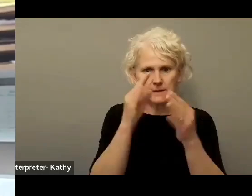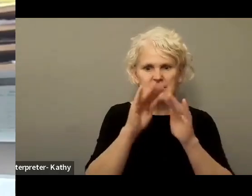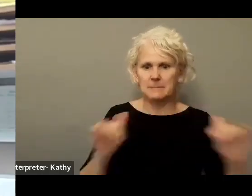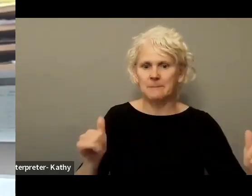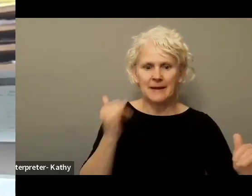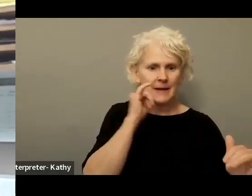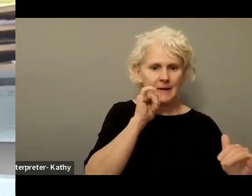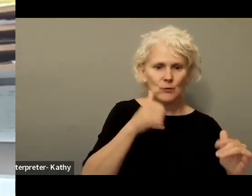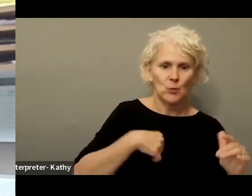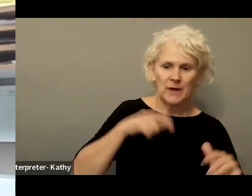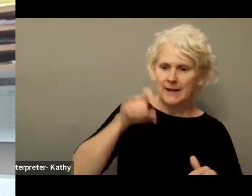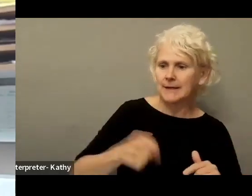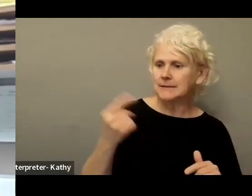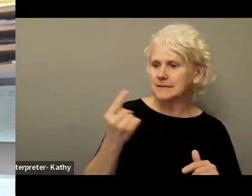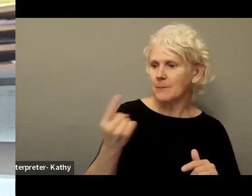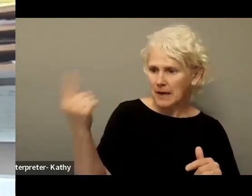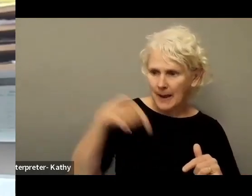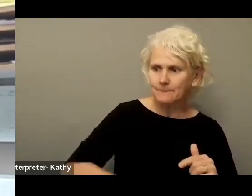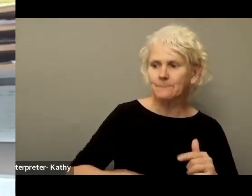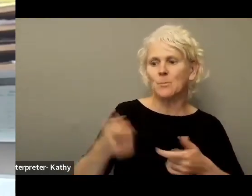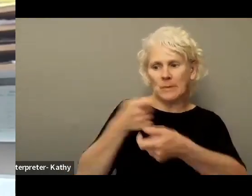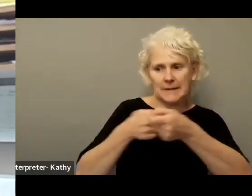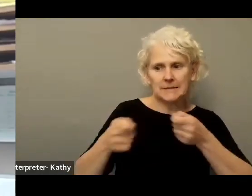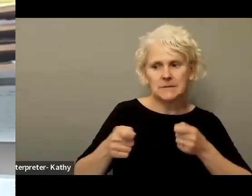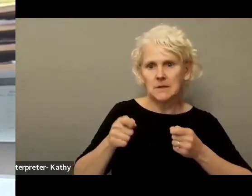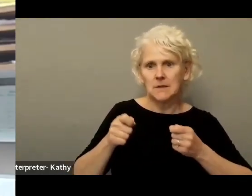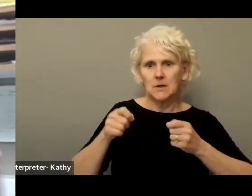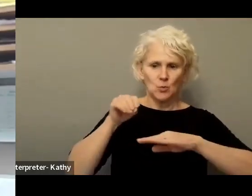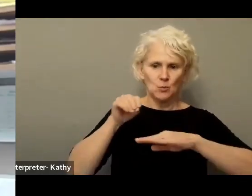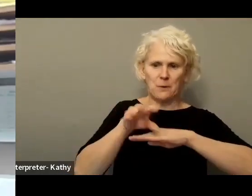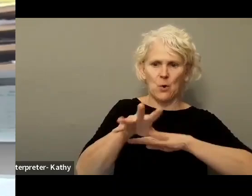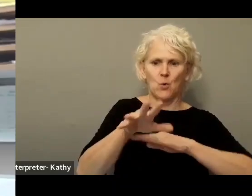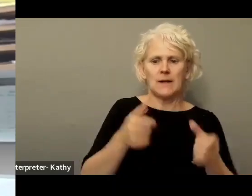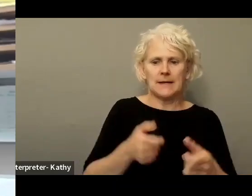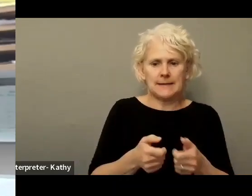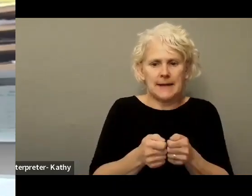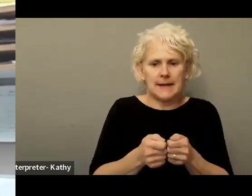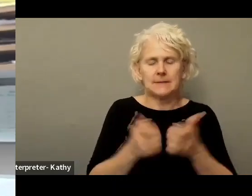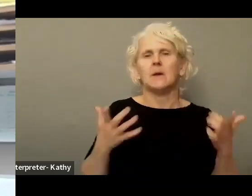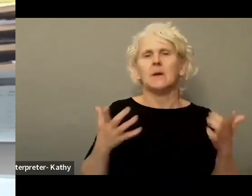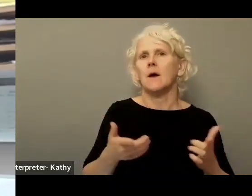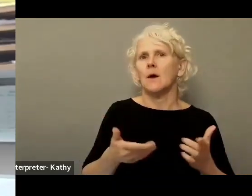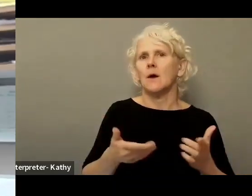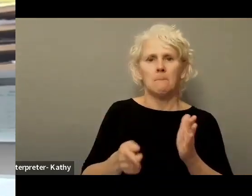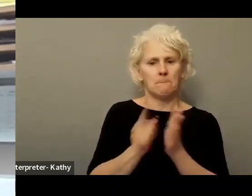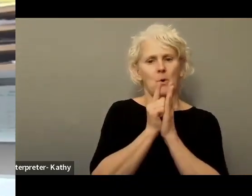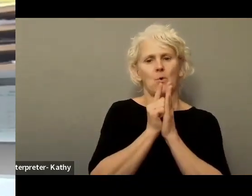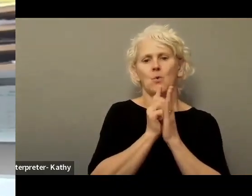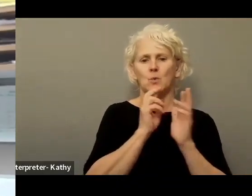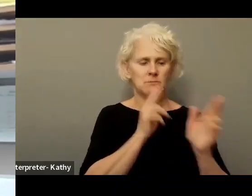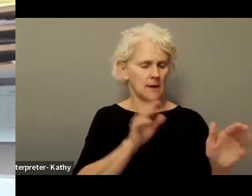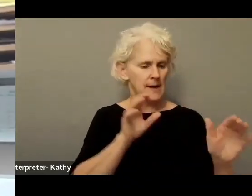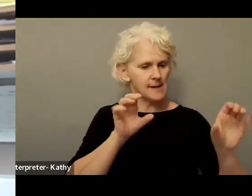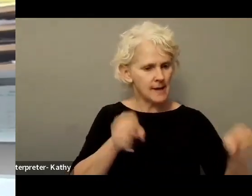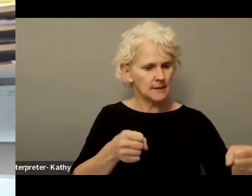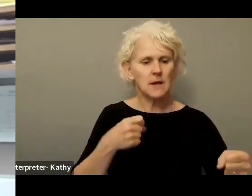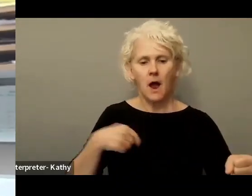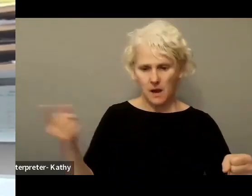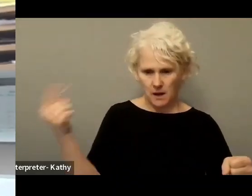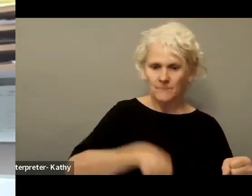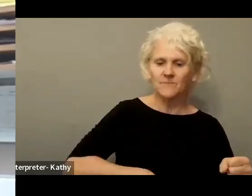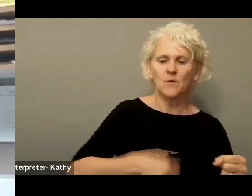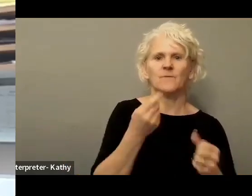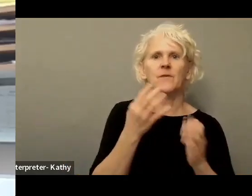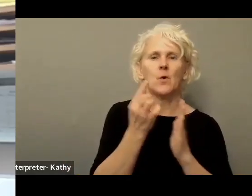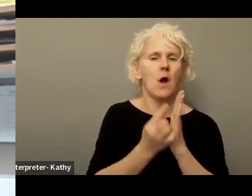somebody to come in or we have dire needs for things, it goes out via text, and we get so much better response because people can be like, yep, I can go in for a couple hours,